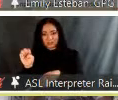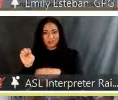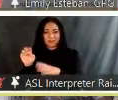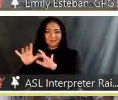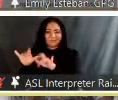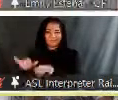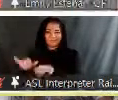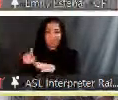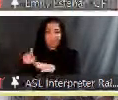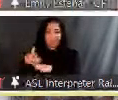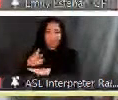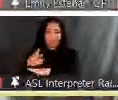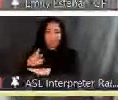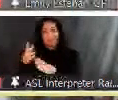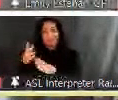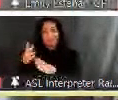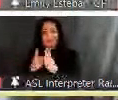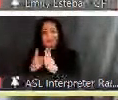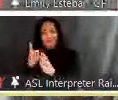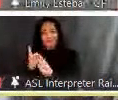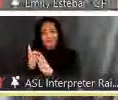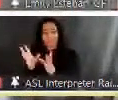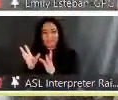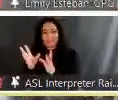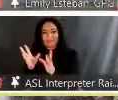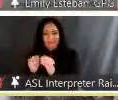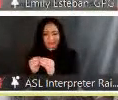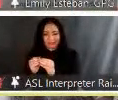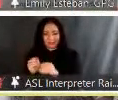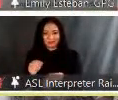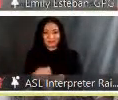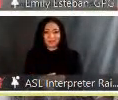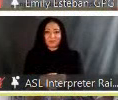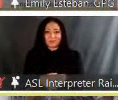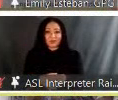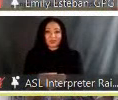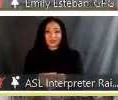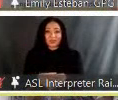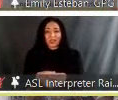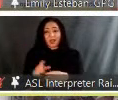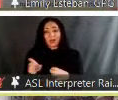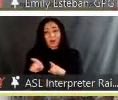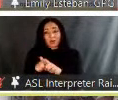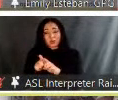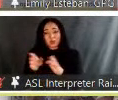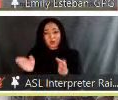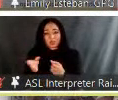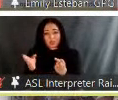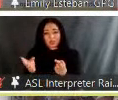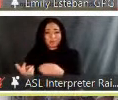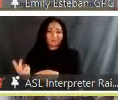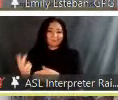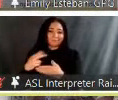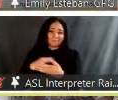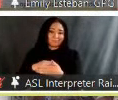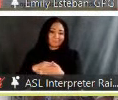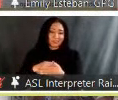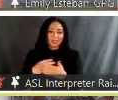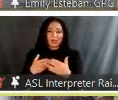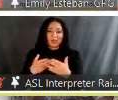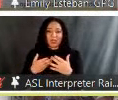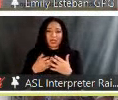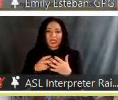workgroup members to scan back through the discourse channel and threads and